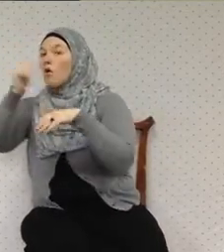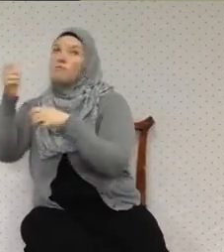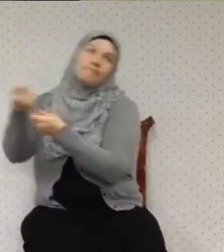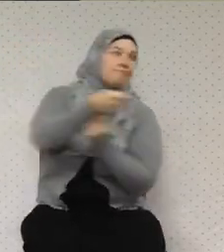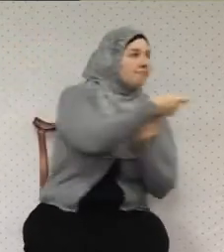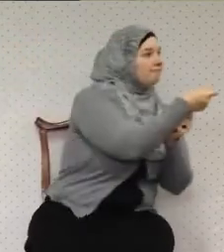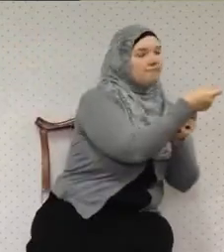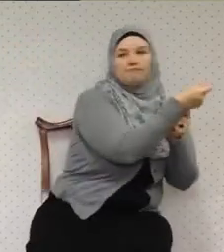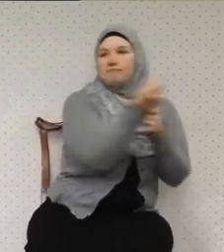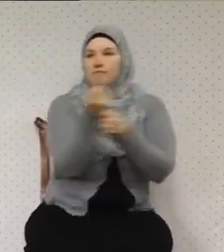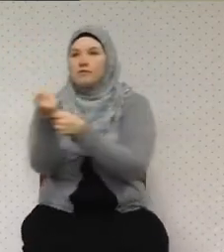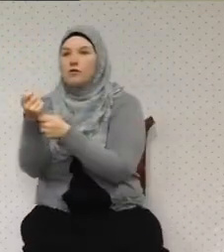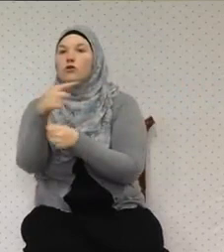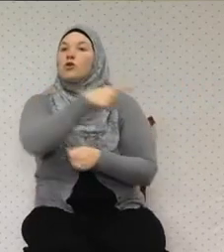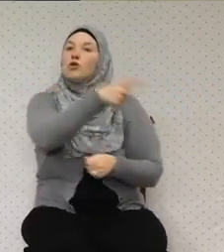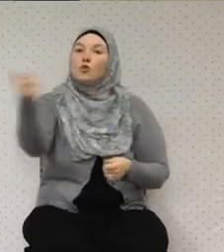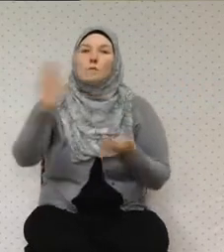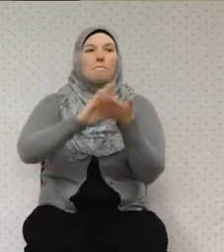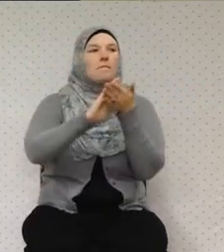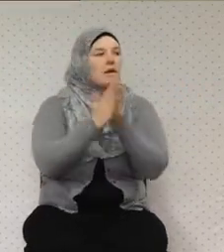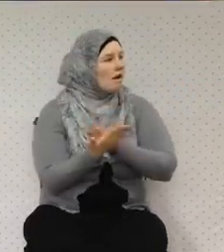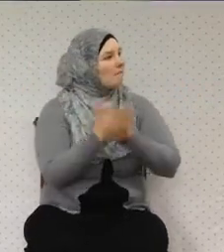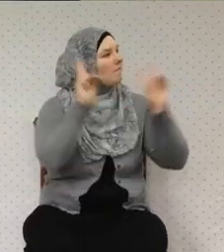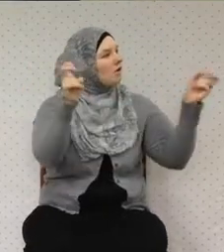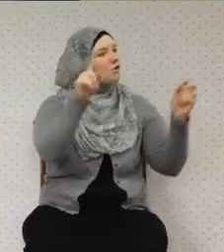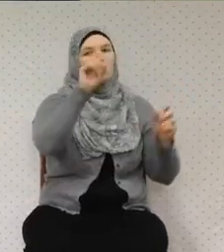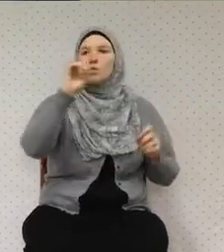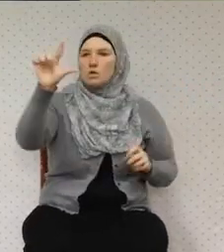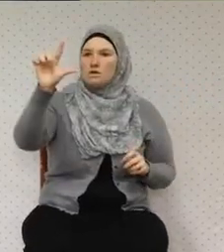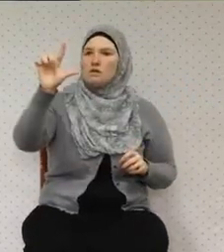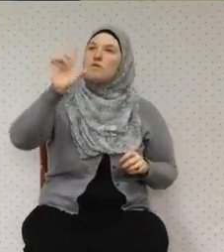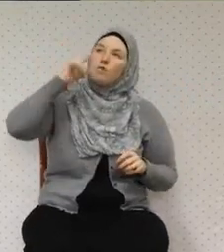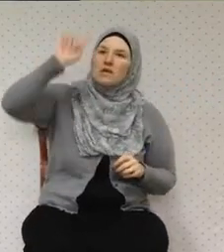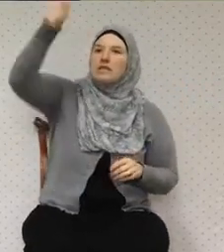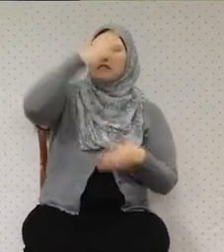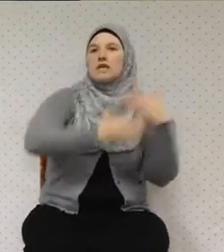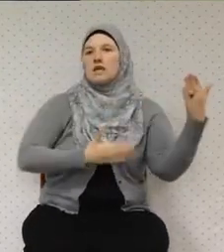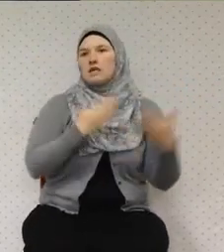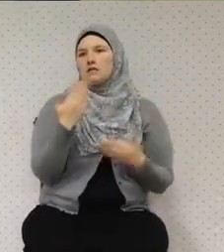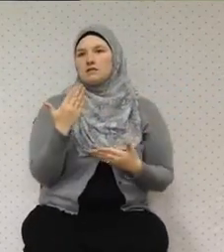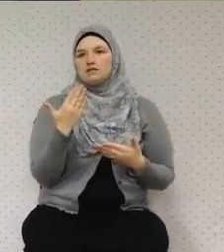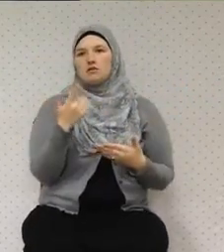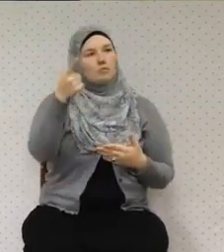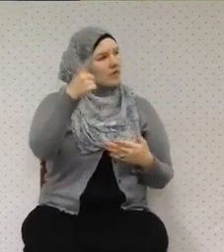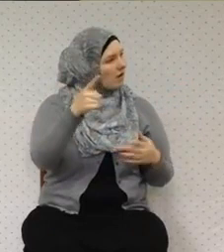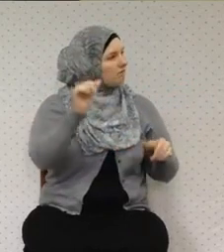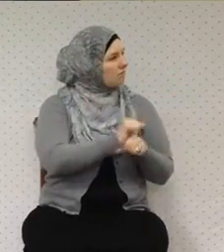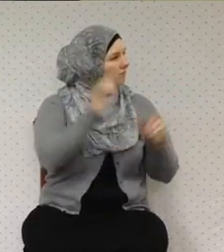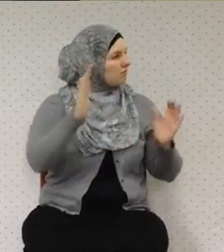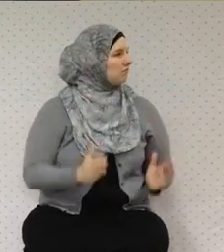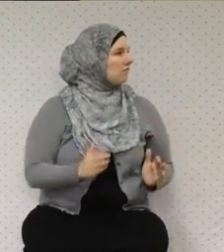move forward. So you become a tool in the divine hands. Ada fi